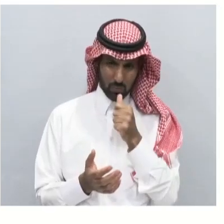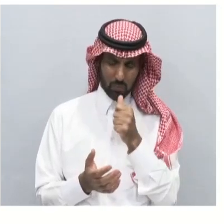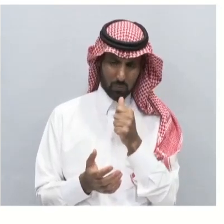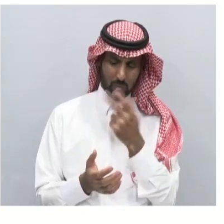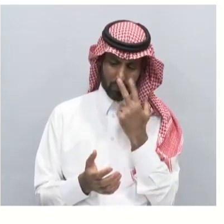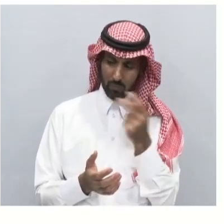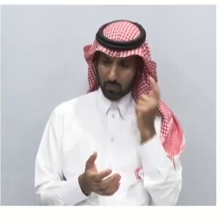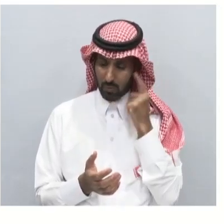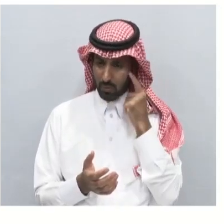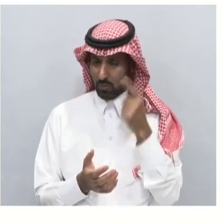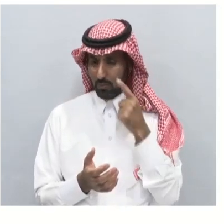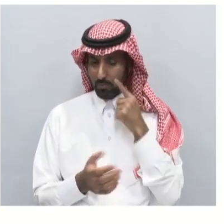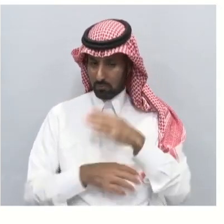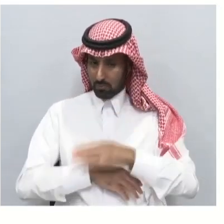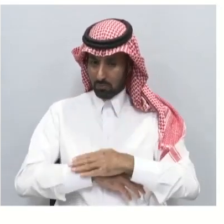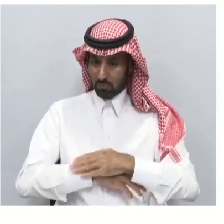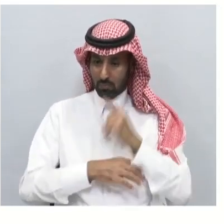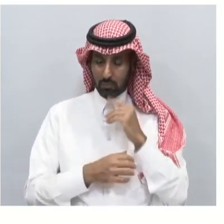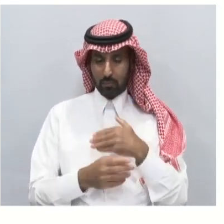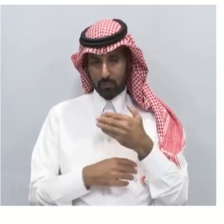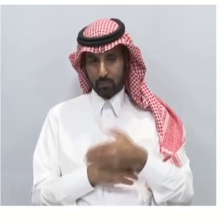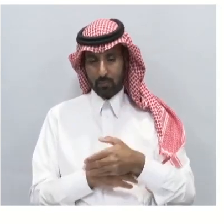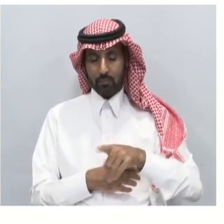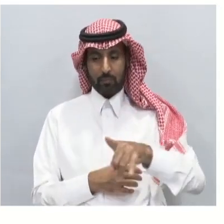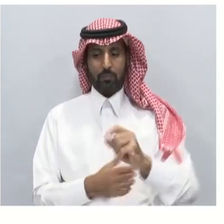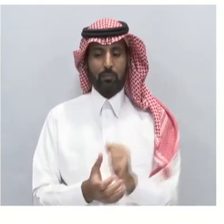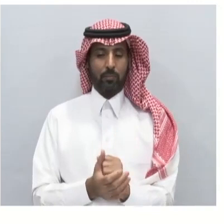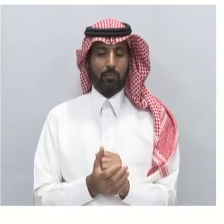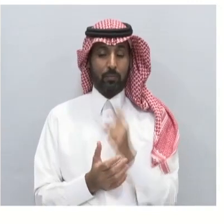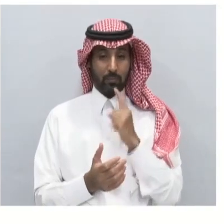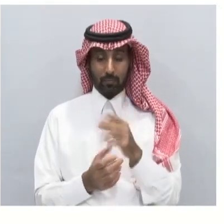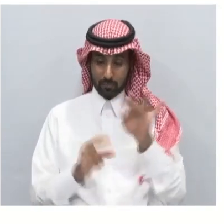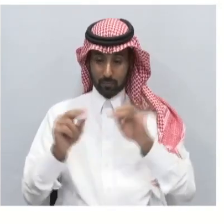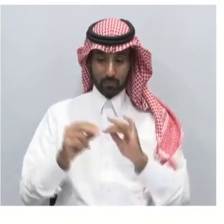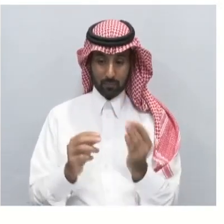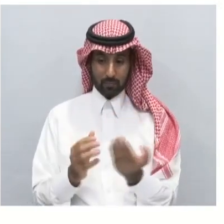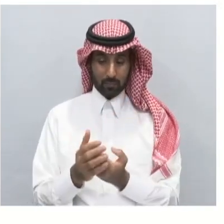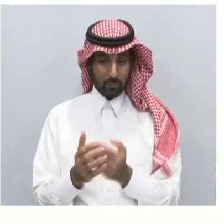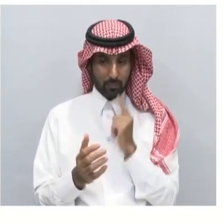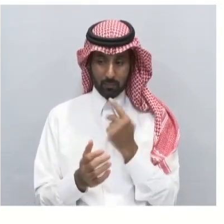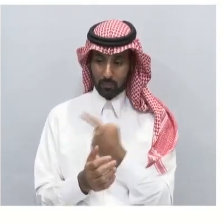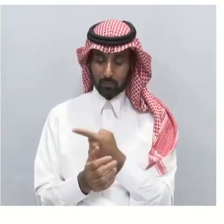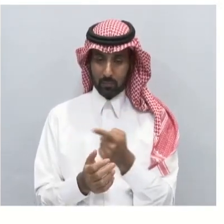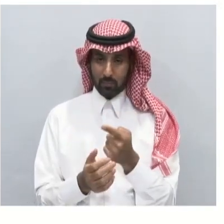they remembered to be good for the rest of the trip. So it's a story, and we